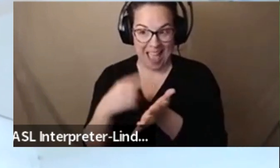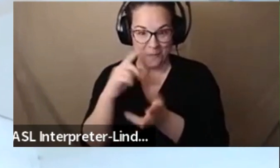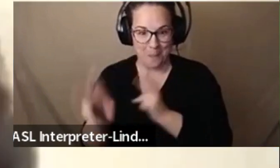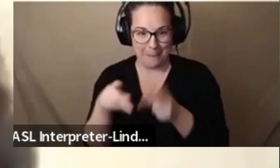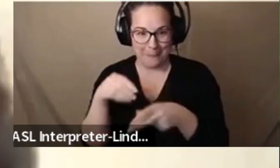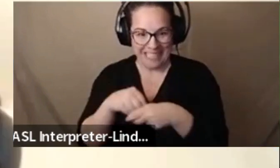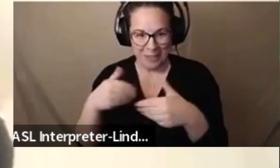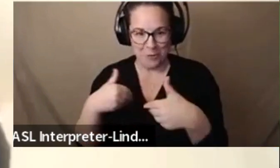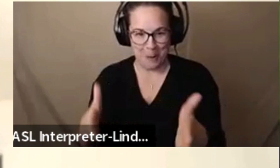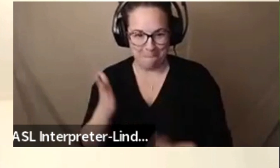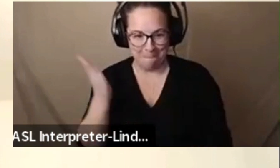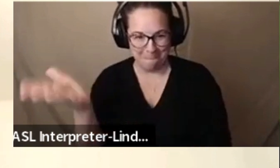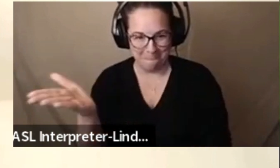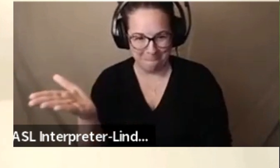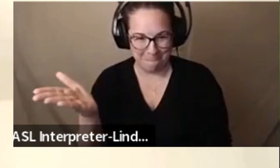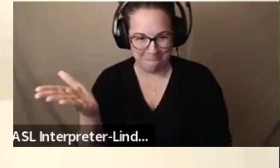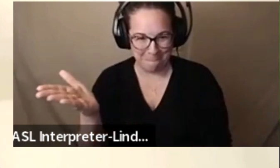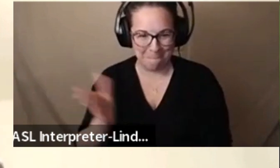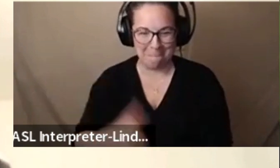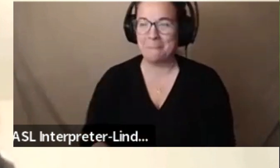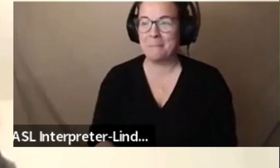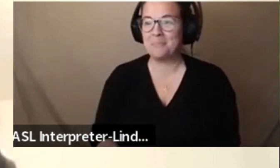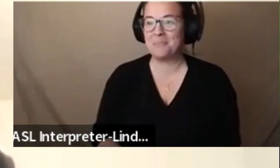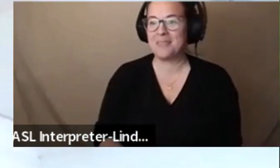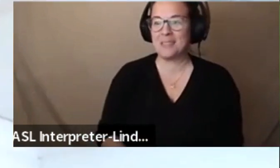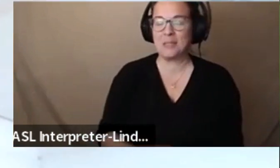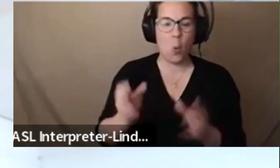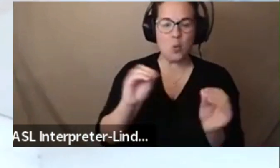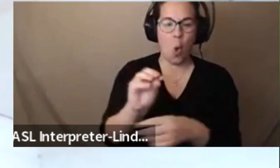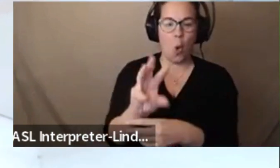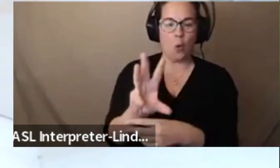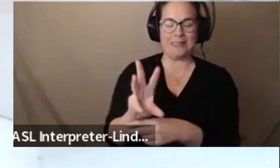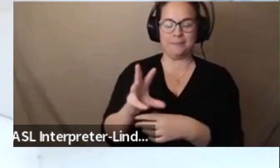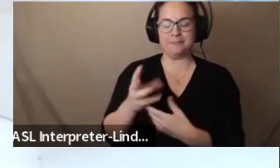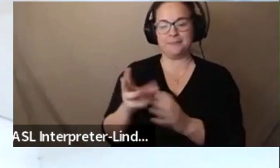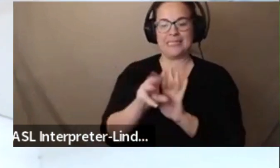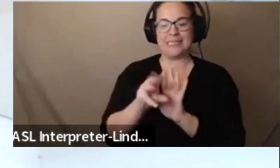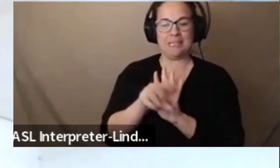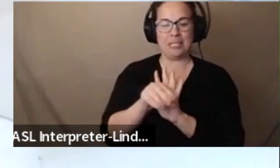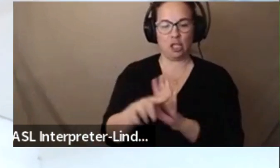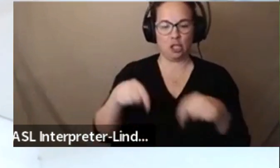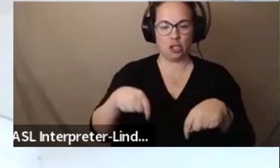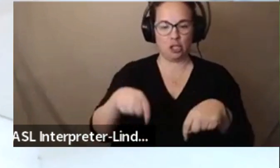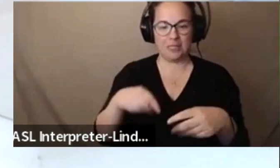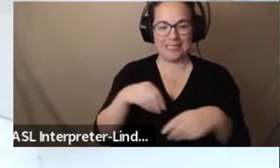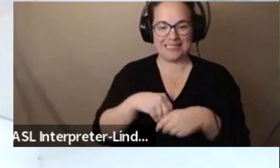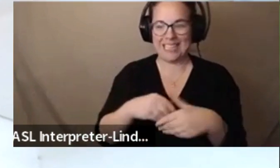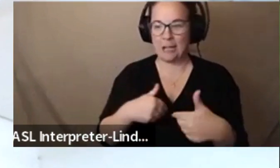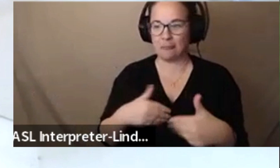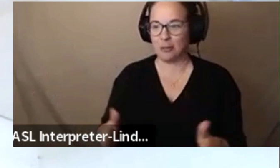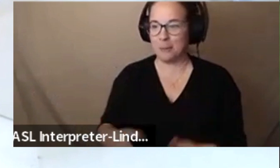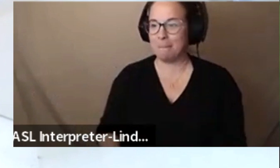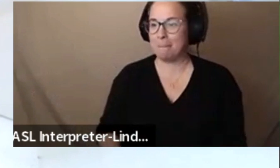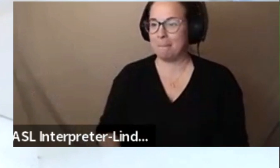it? Yeah. So, because the people in the room here, we don't have an amplifier, so